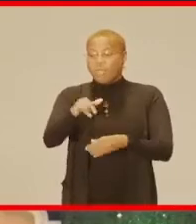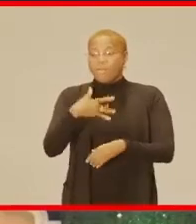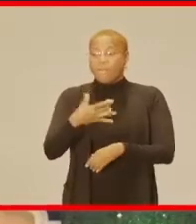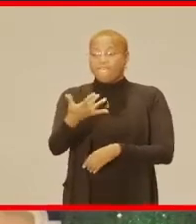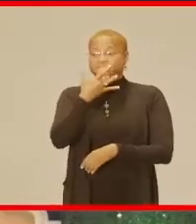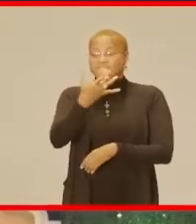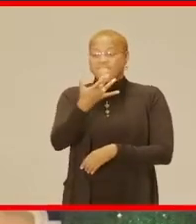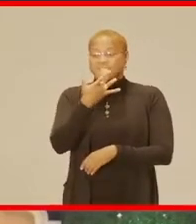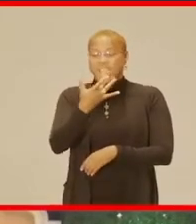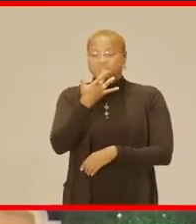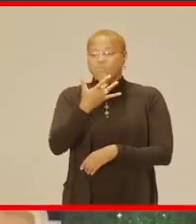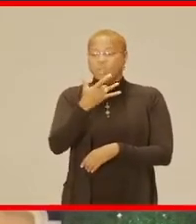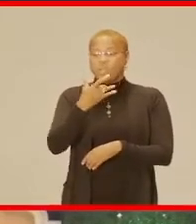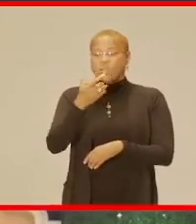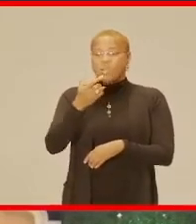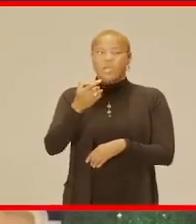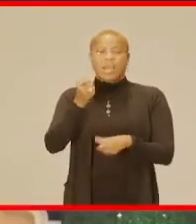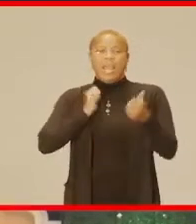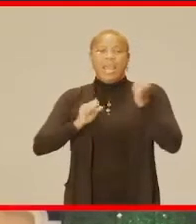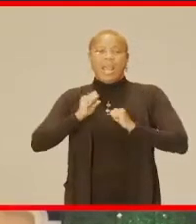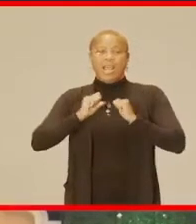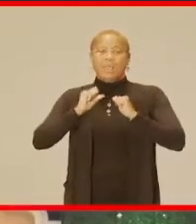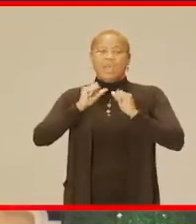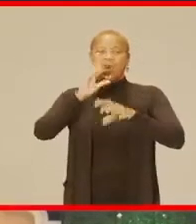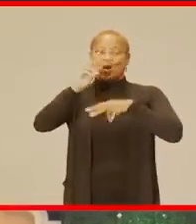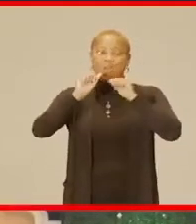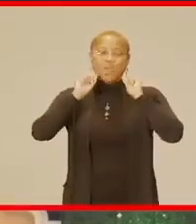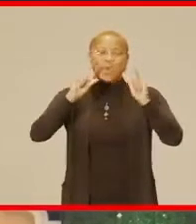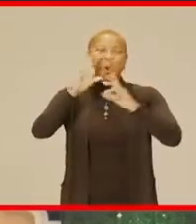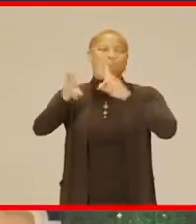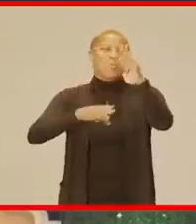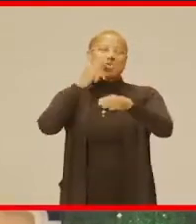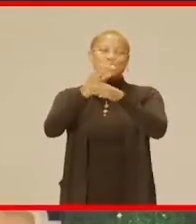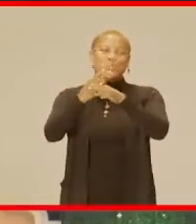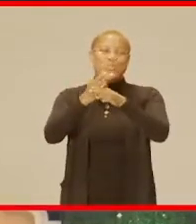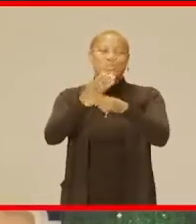anime in the universe. Thank you.